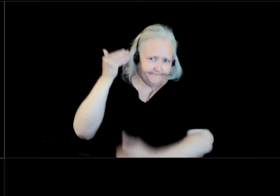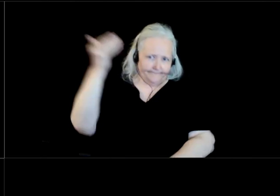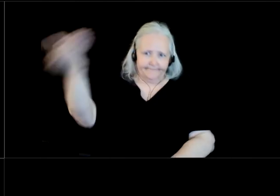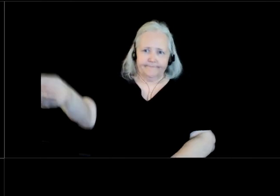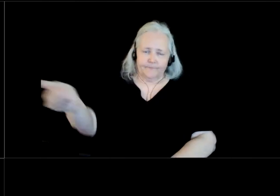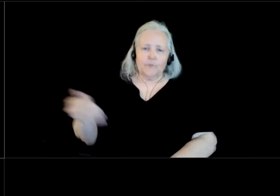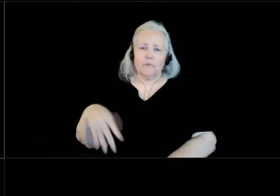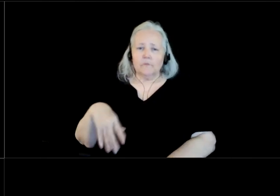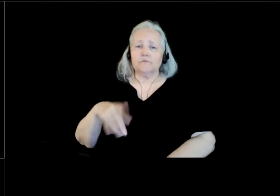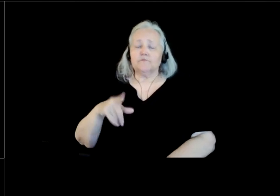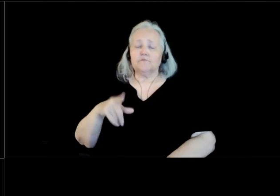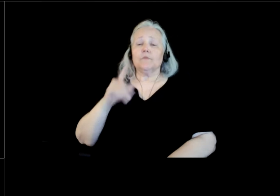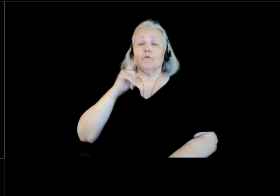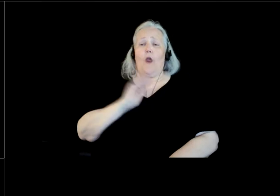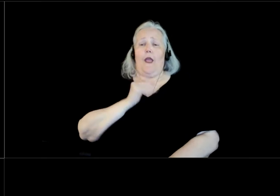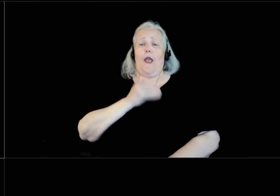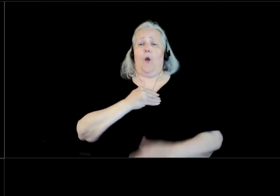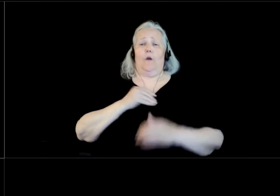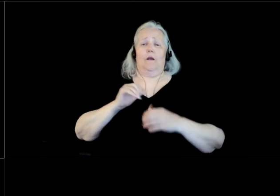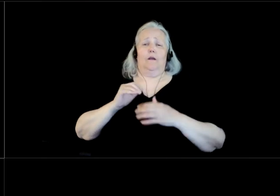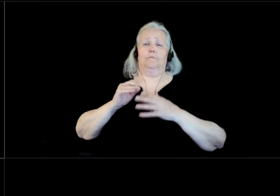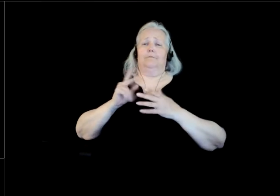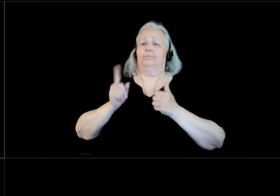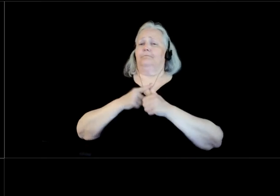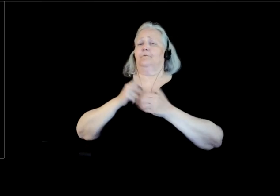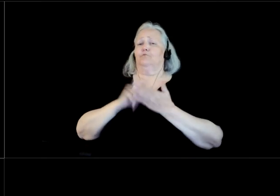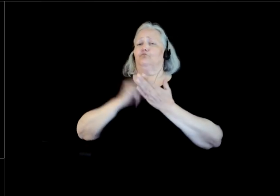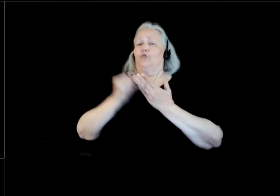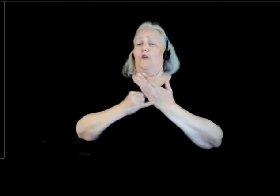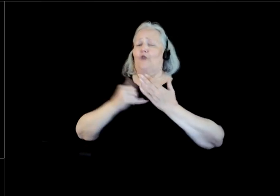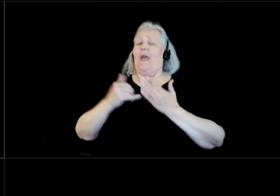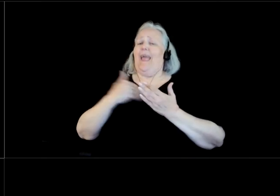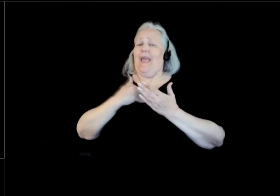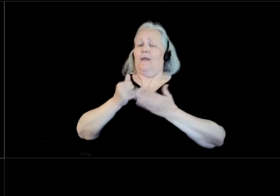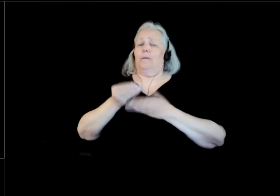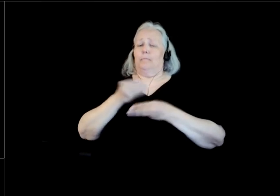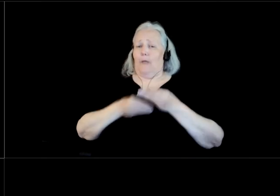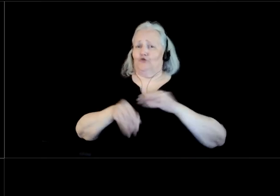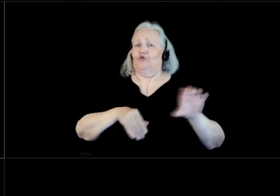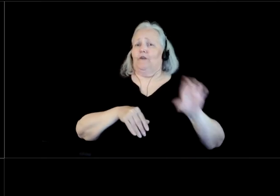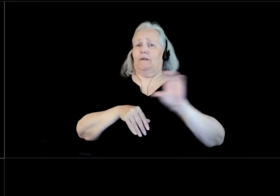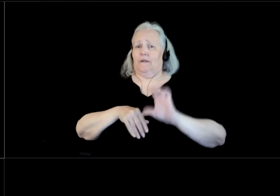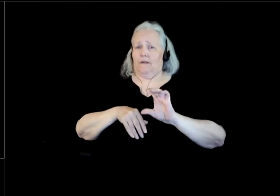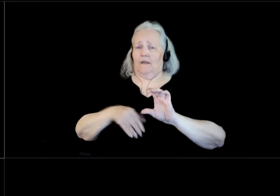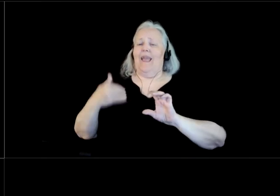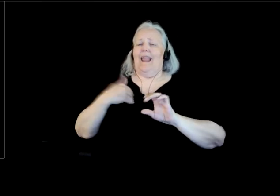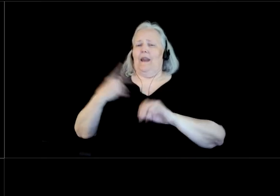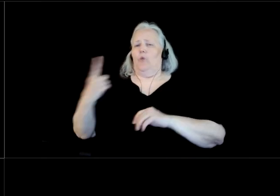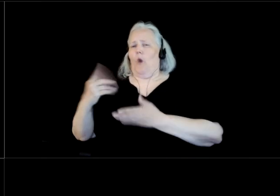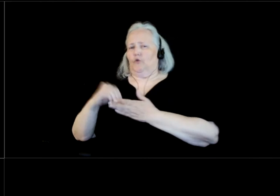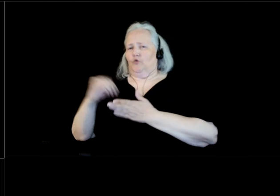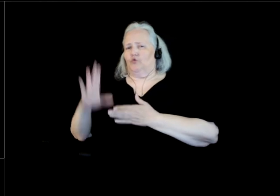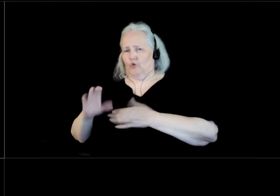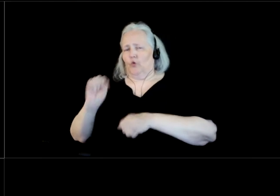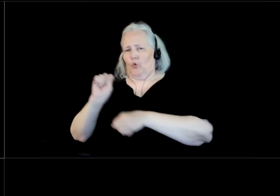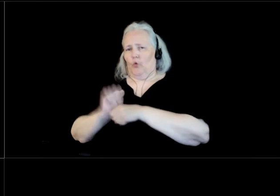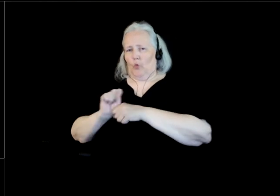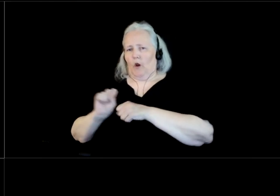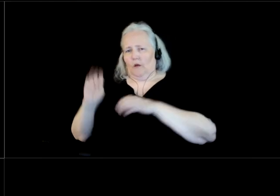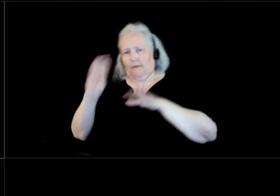Chickasaw project, we kind of budgeted and had a student that we've worked with working on